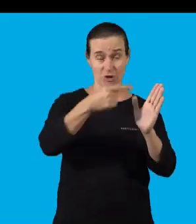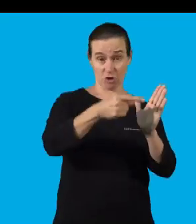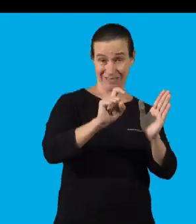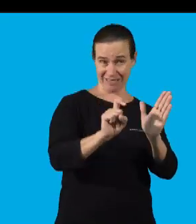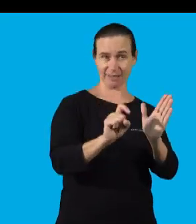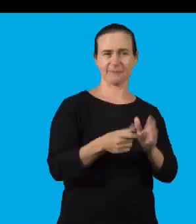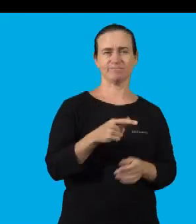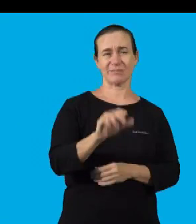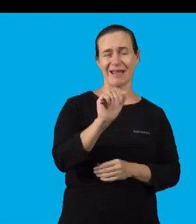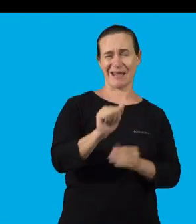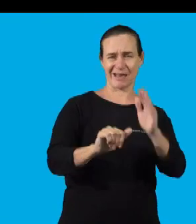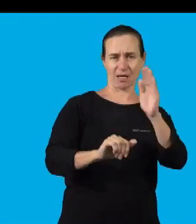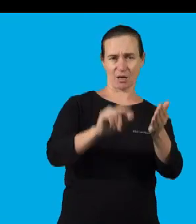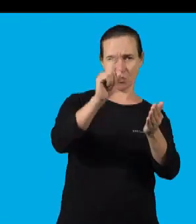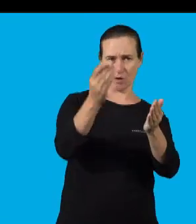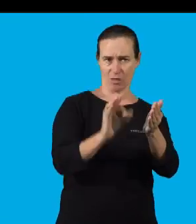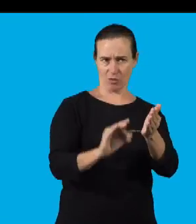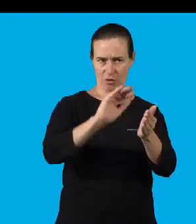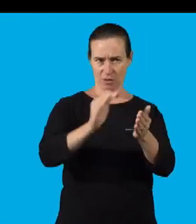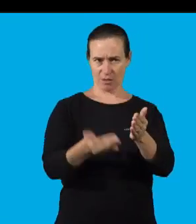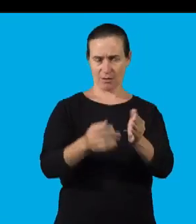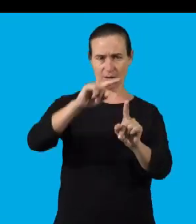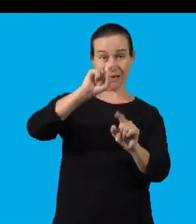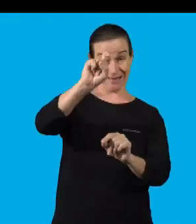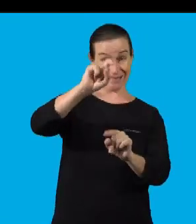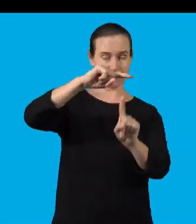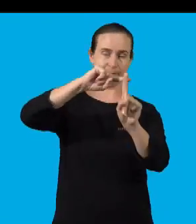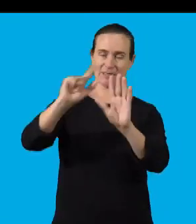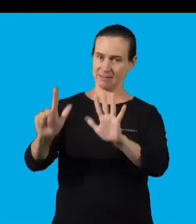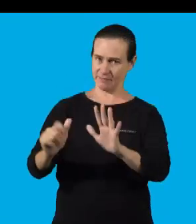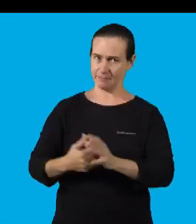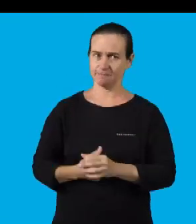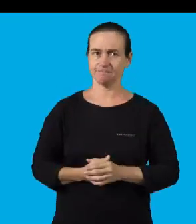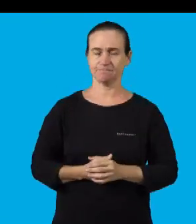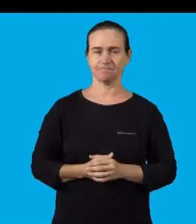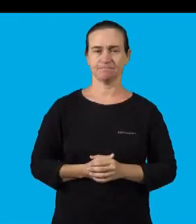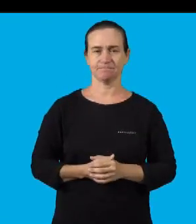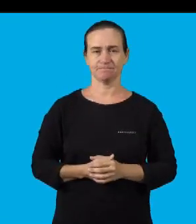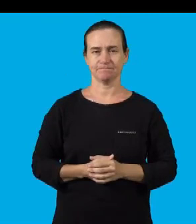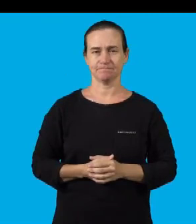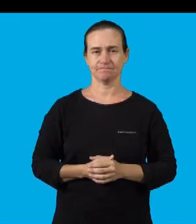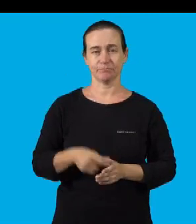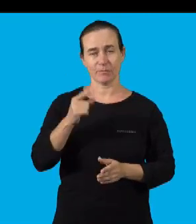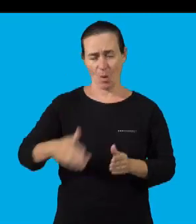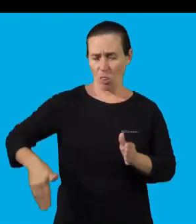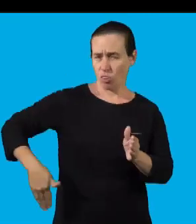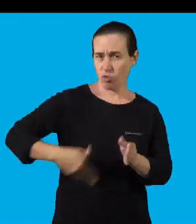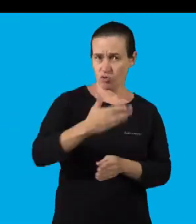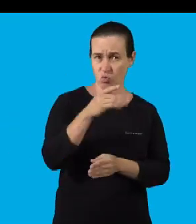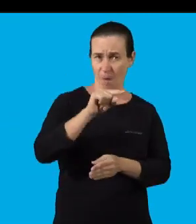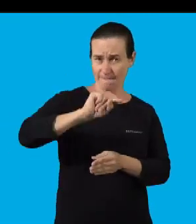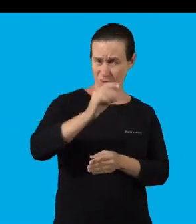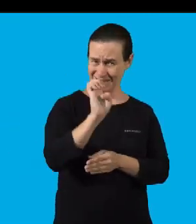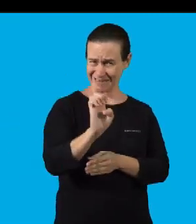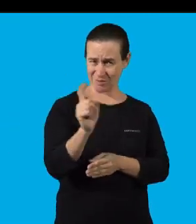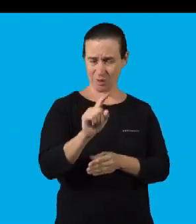of x is a, open bracket, 1 over 3, close bracket, exponent x plus 7. And it passes